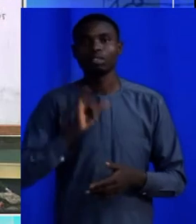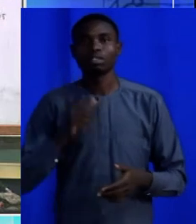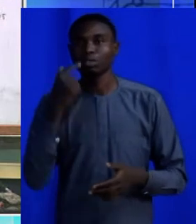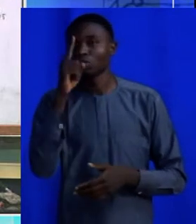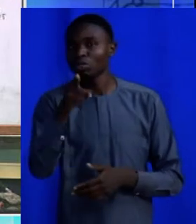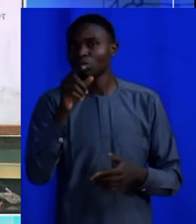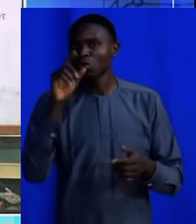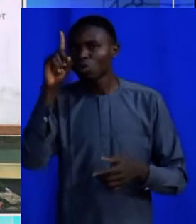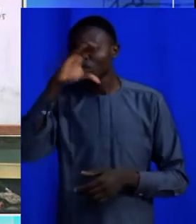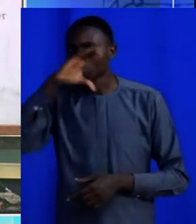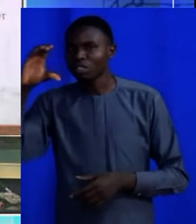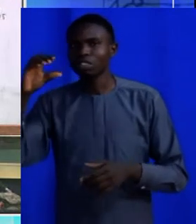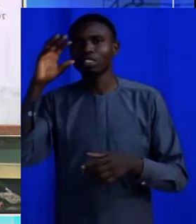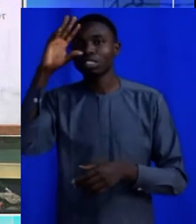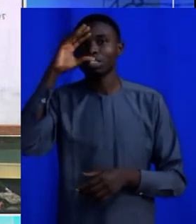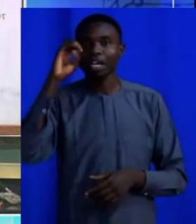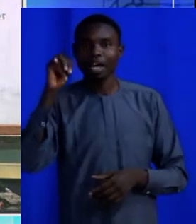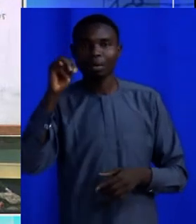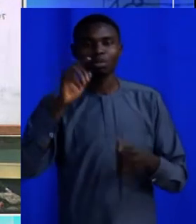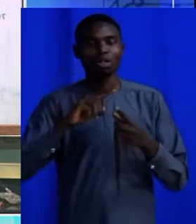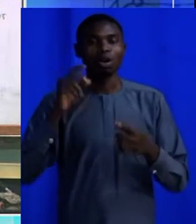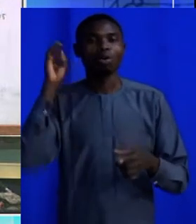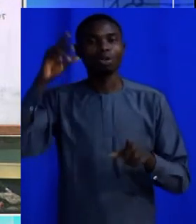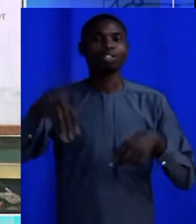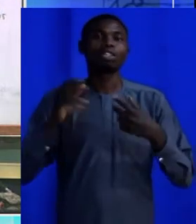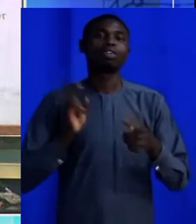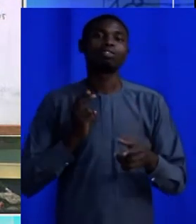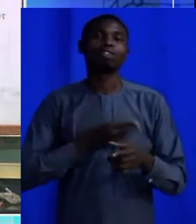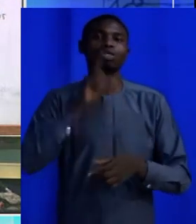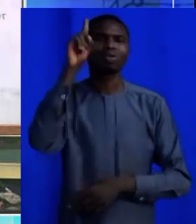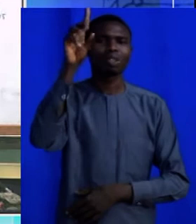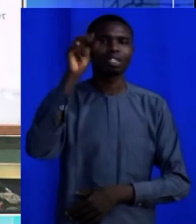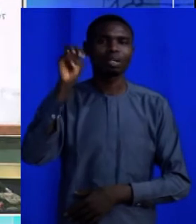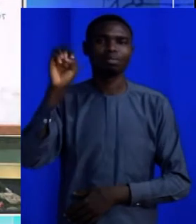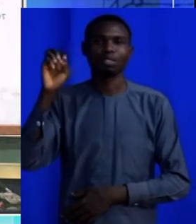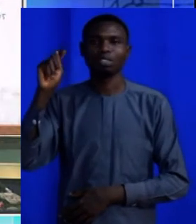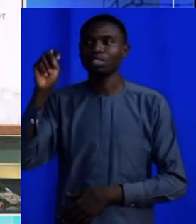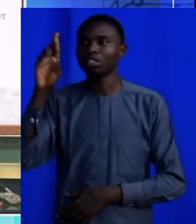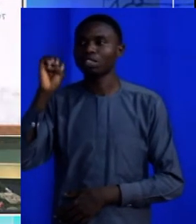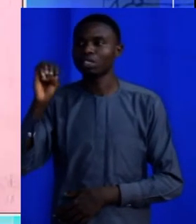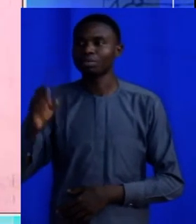fertilizer, but you get organic matter and use.